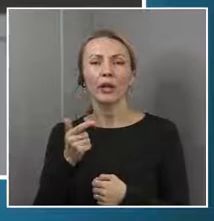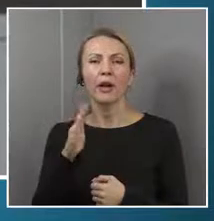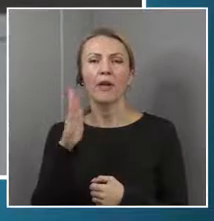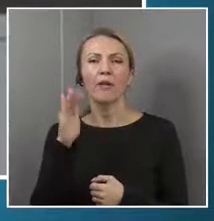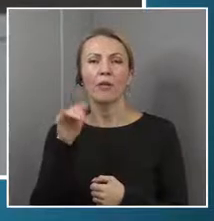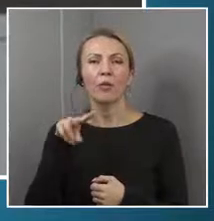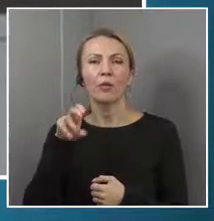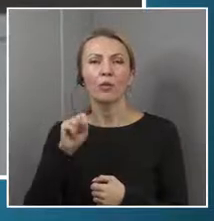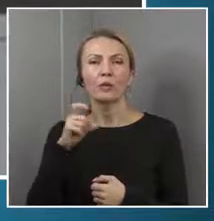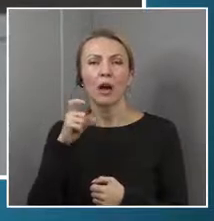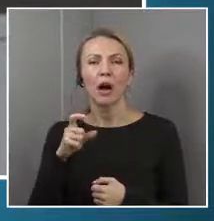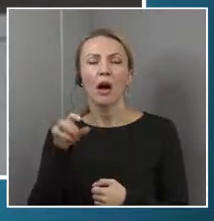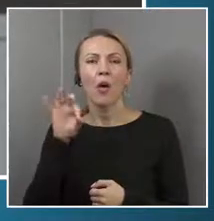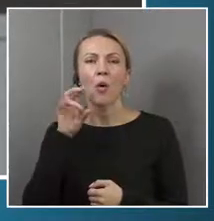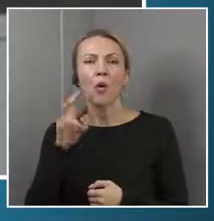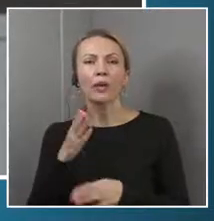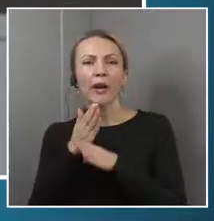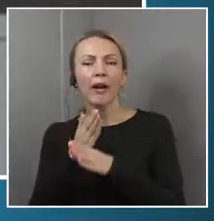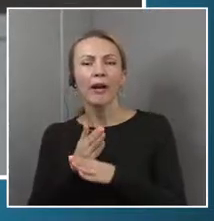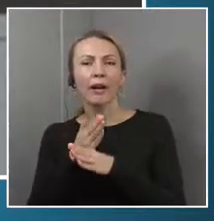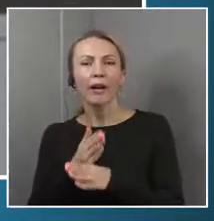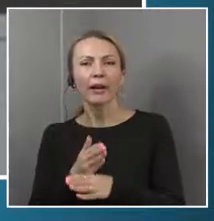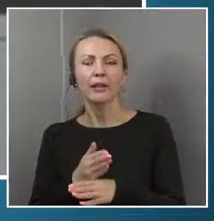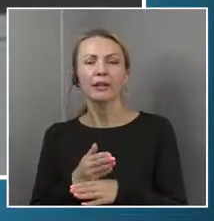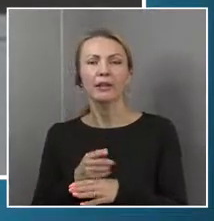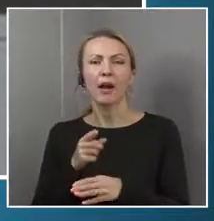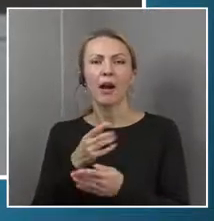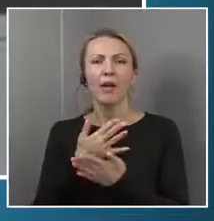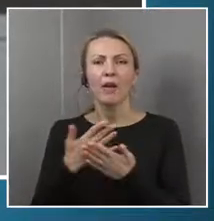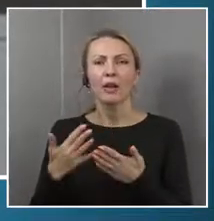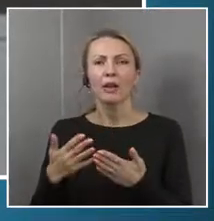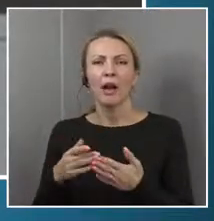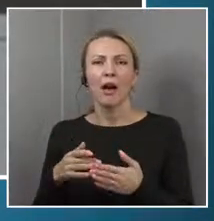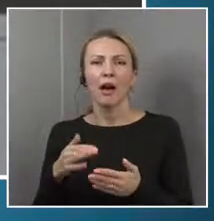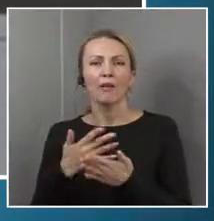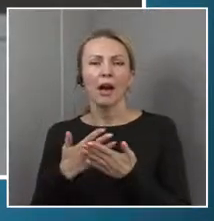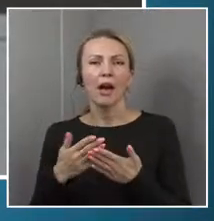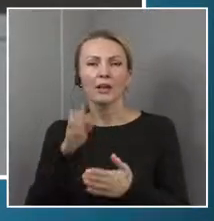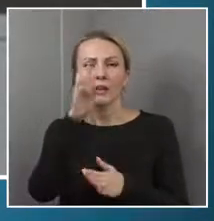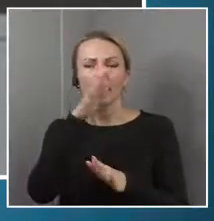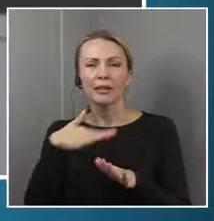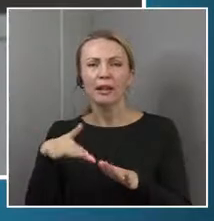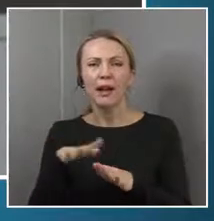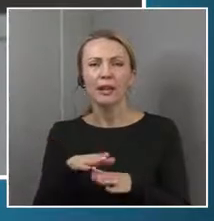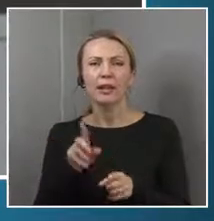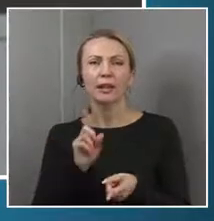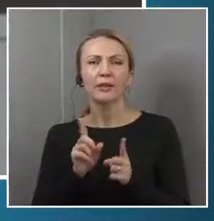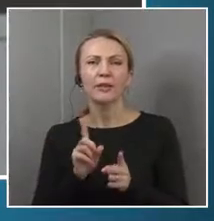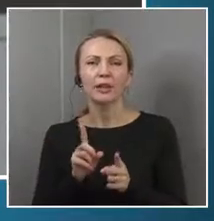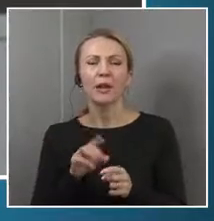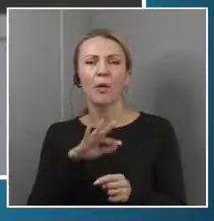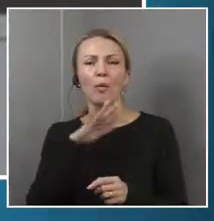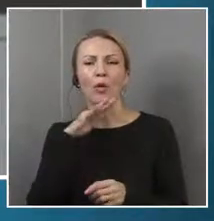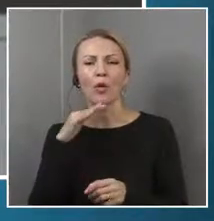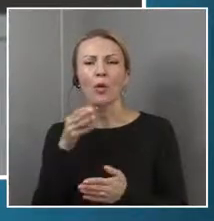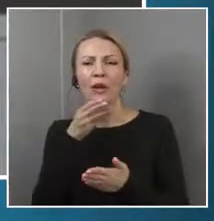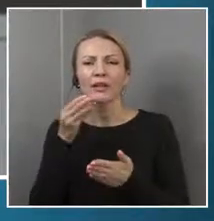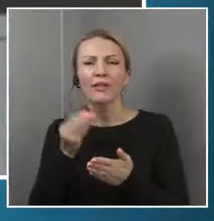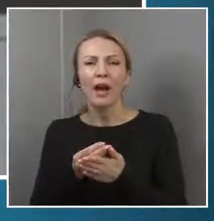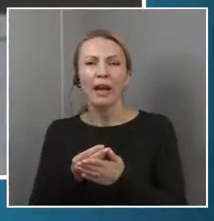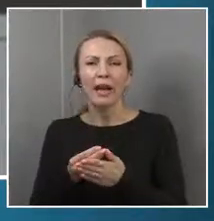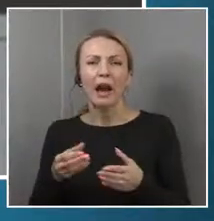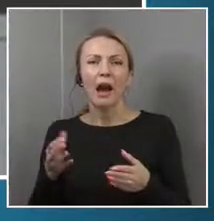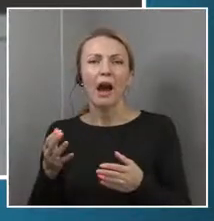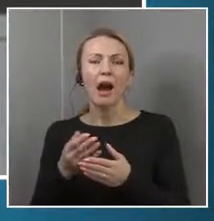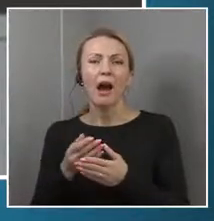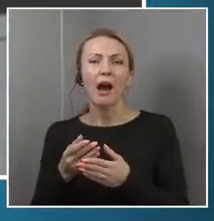Vulokh. His paintings are in the Tretyakov Gallery in the Russian Museum, and there are some paintings in Denmark, in Greece, in